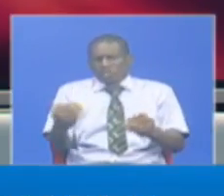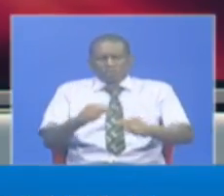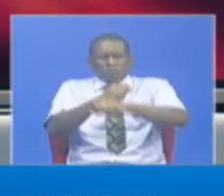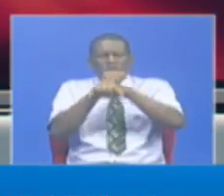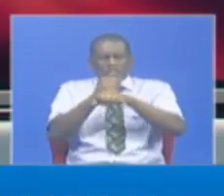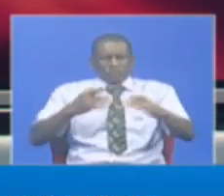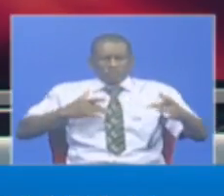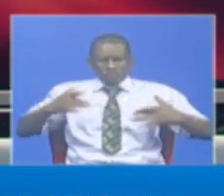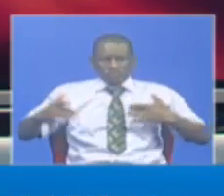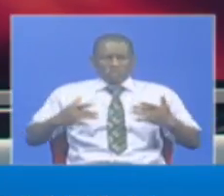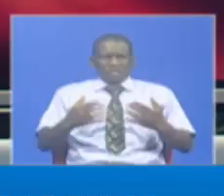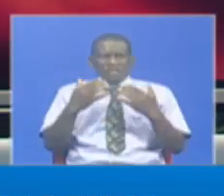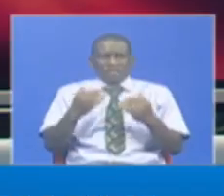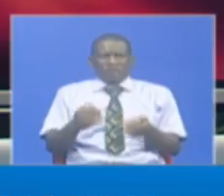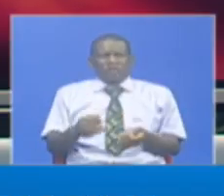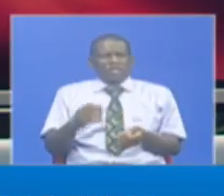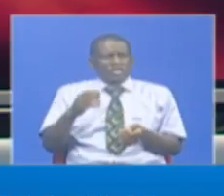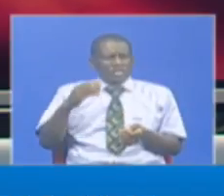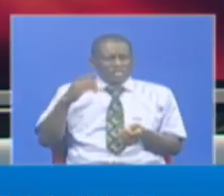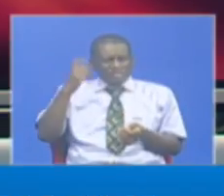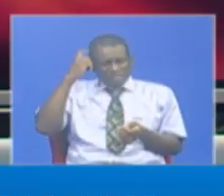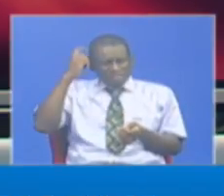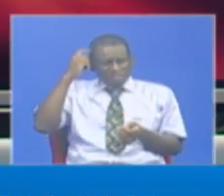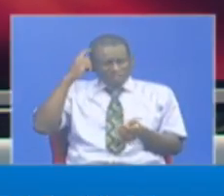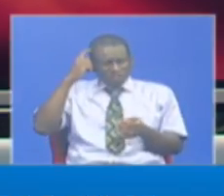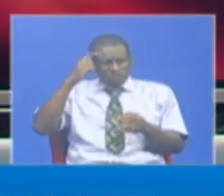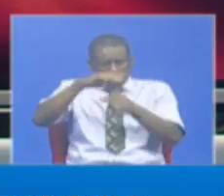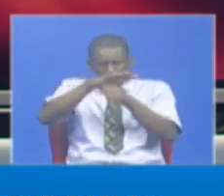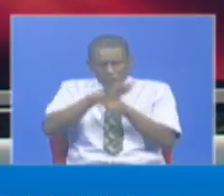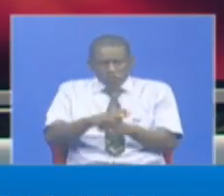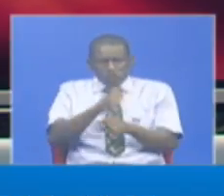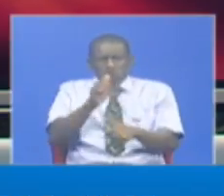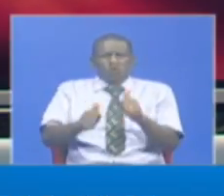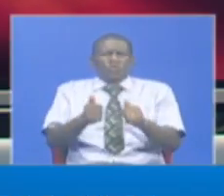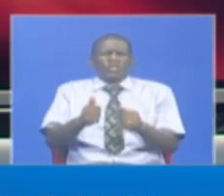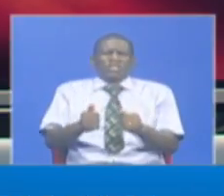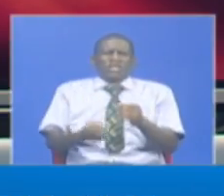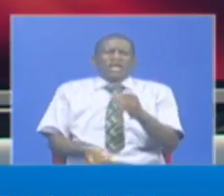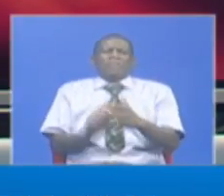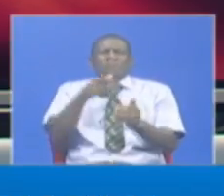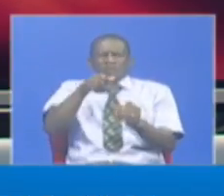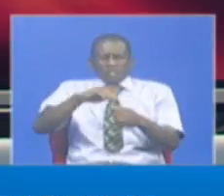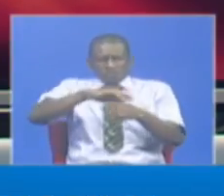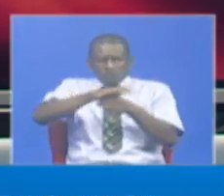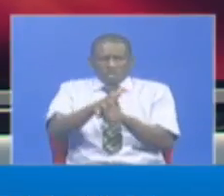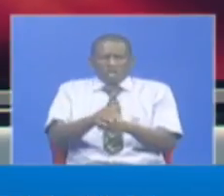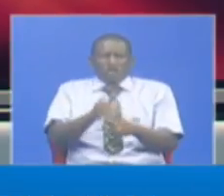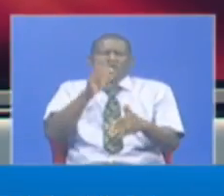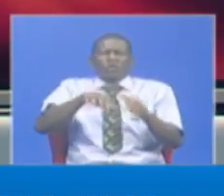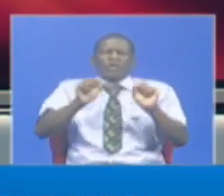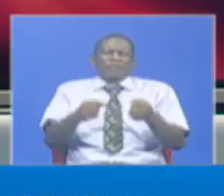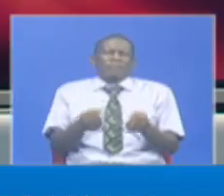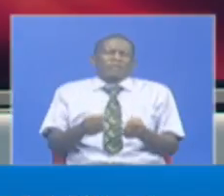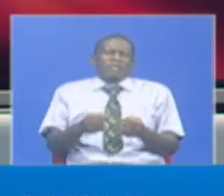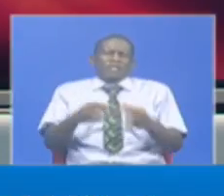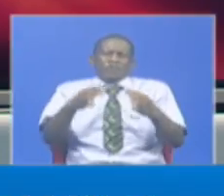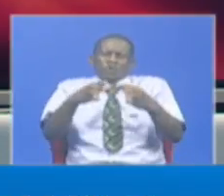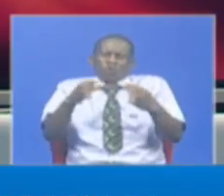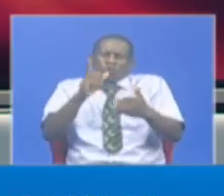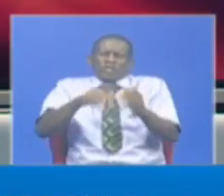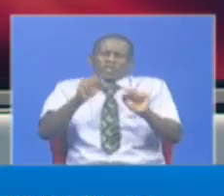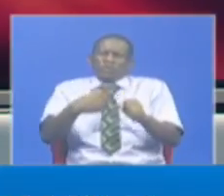concerned. The mental torture that comes attendant with this pandemic, what will be the reaction that you have this